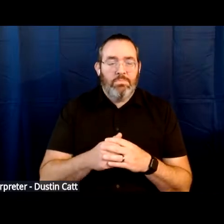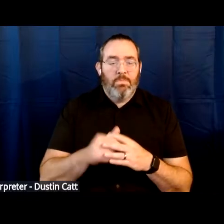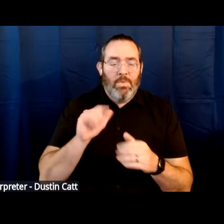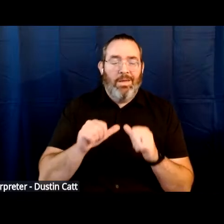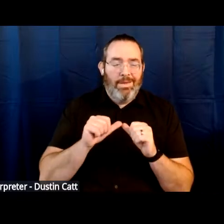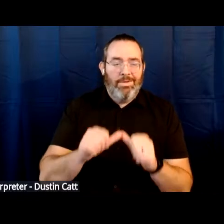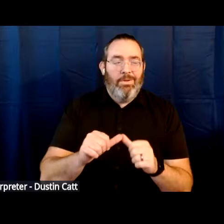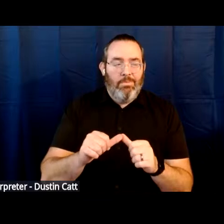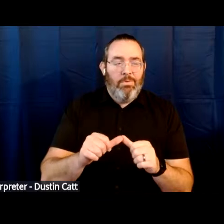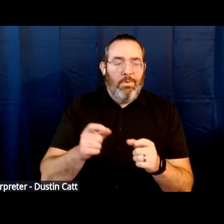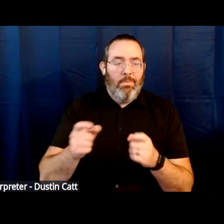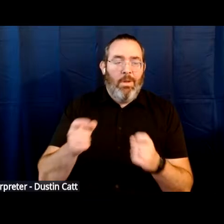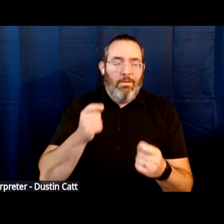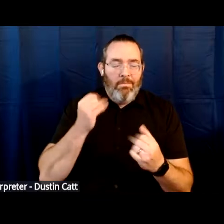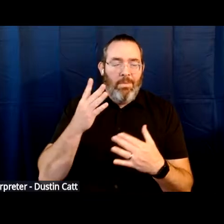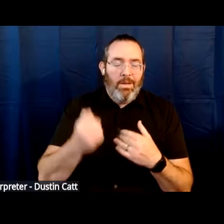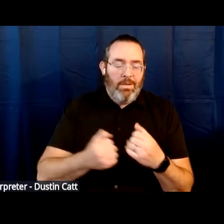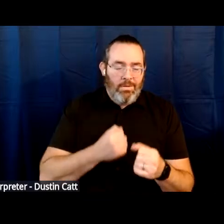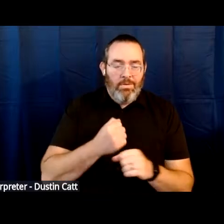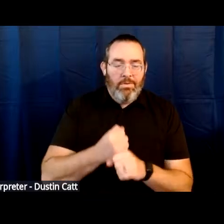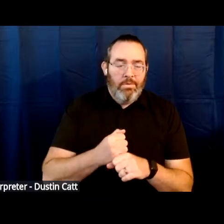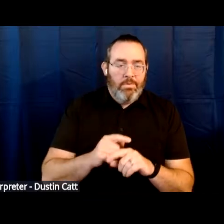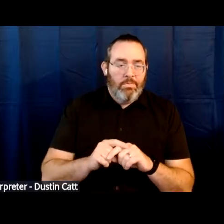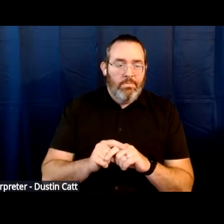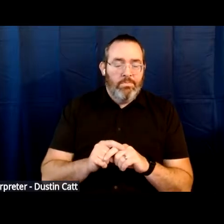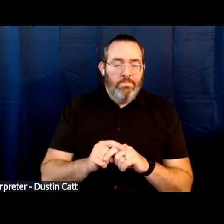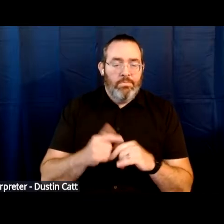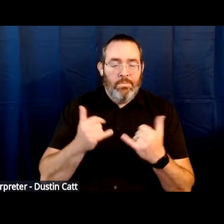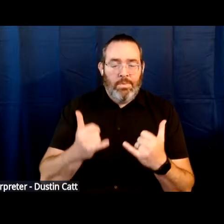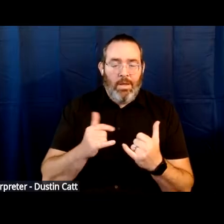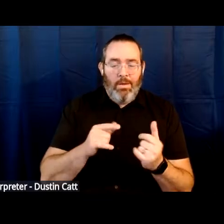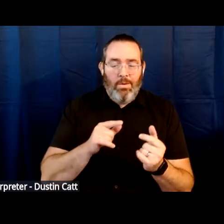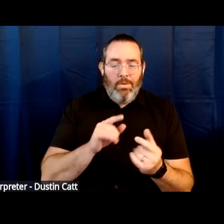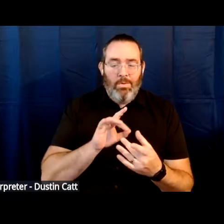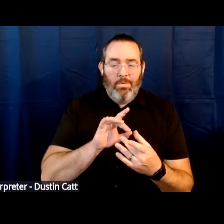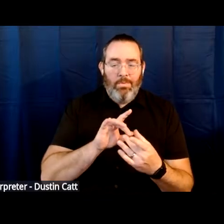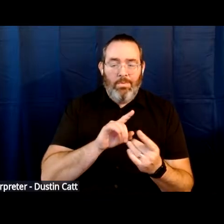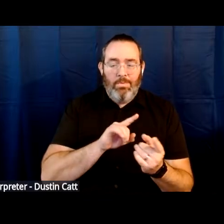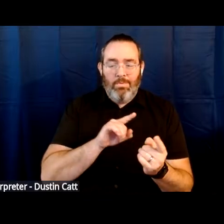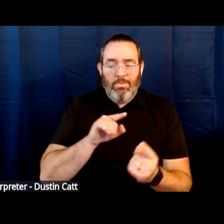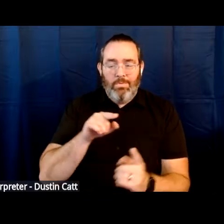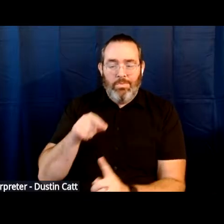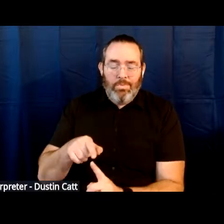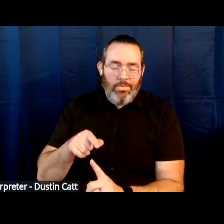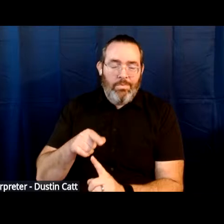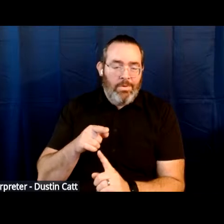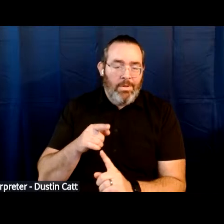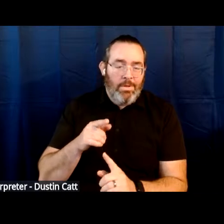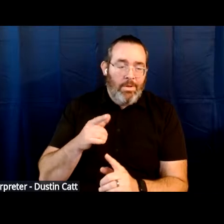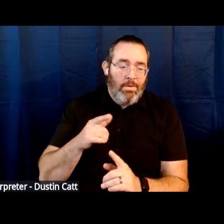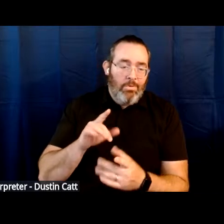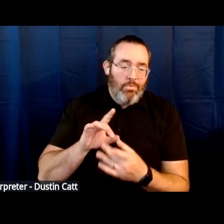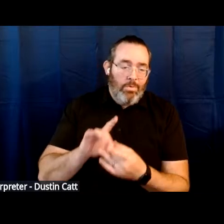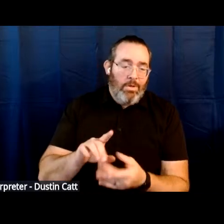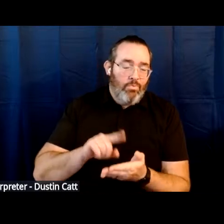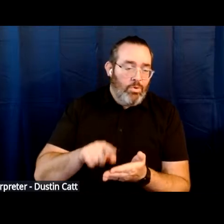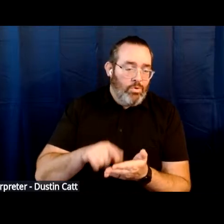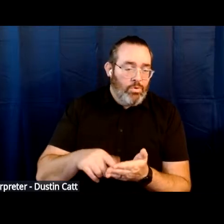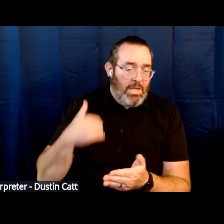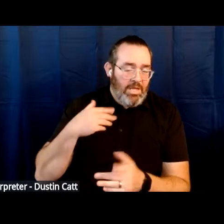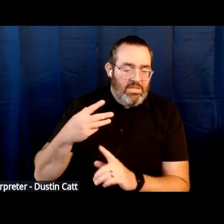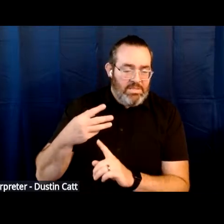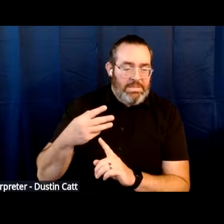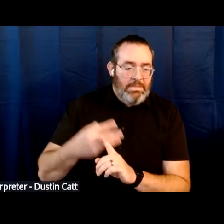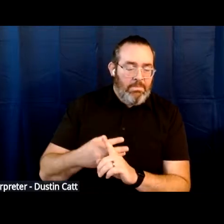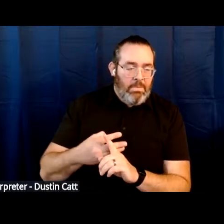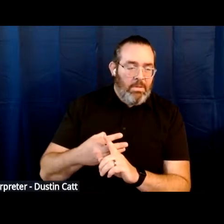many years. Now, this leads me to where I'm going in terms of research, because within the last 6 months, I would say,